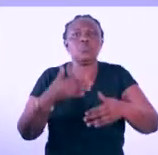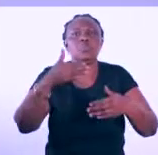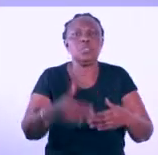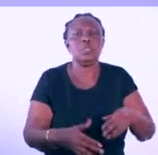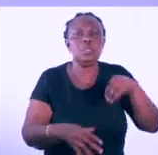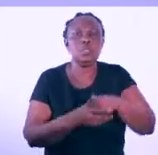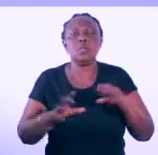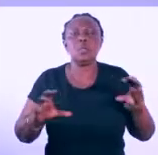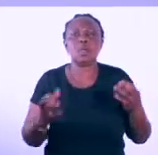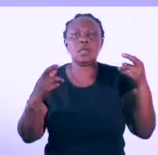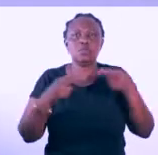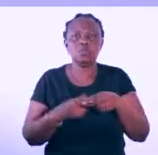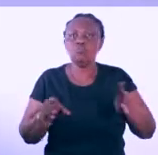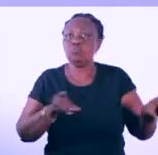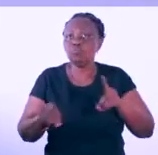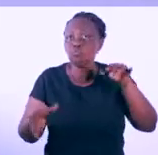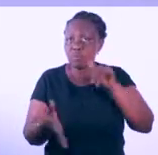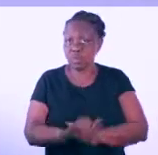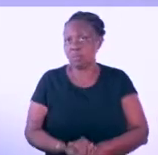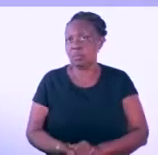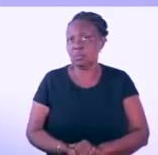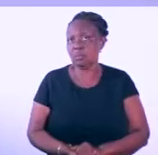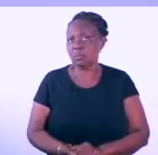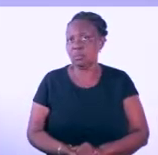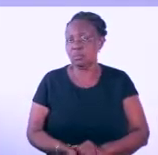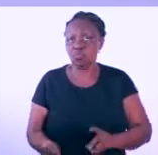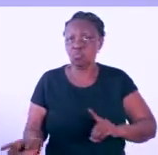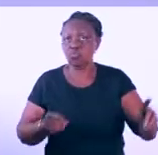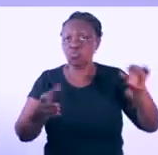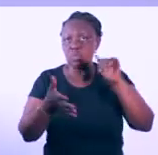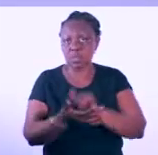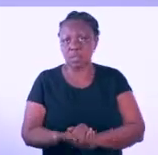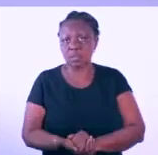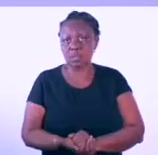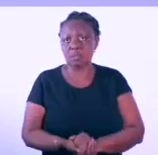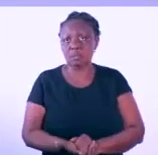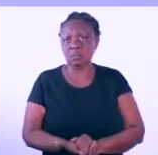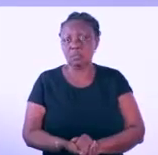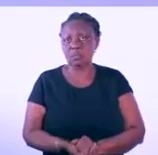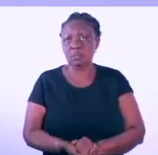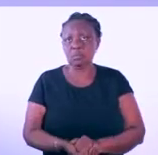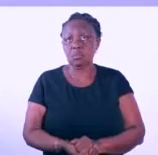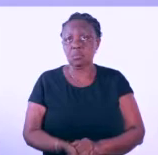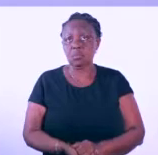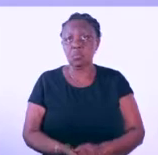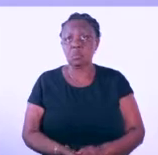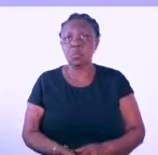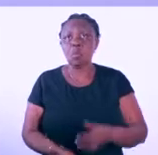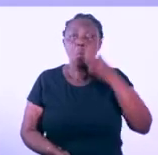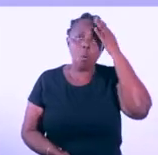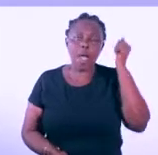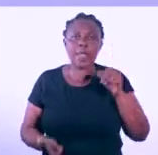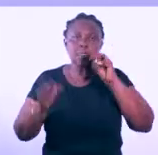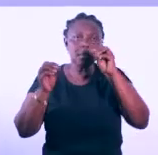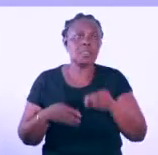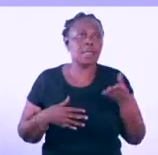in the classroom, please do realize that we are there for the kids. This is an intervention,